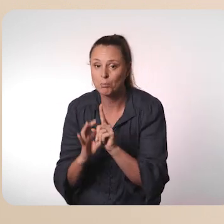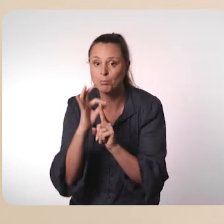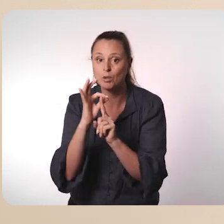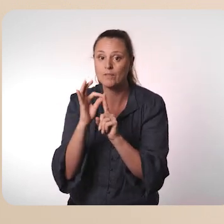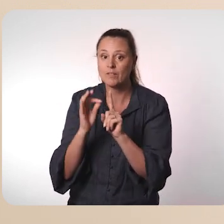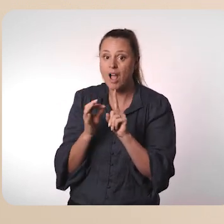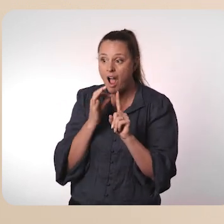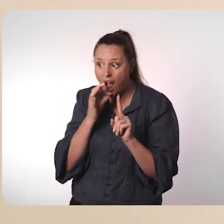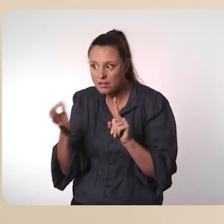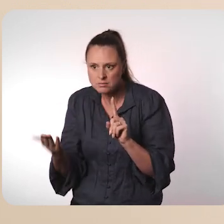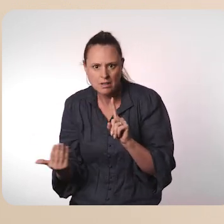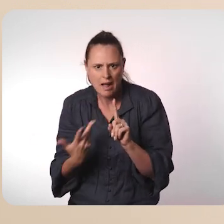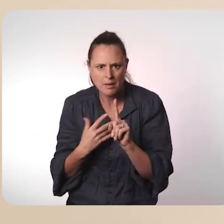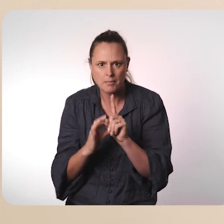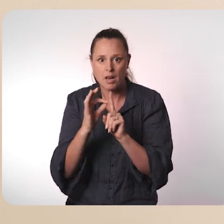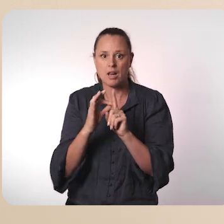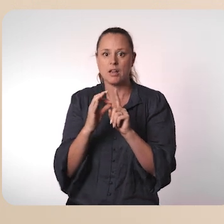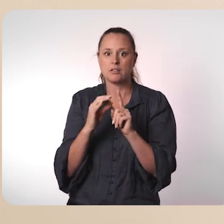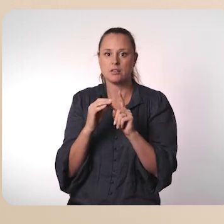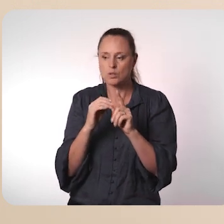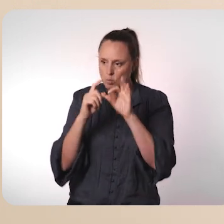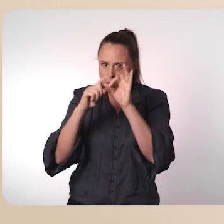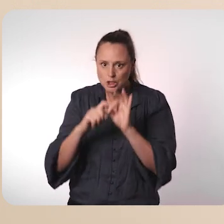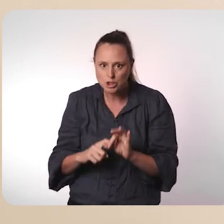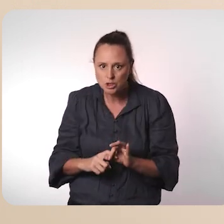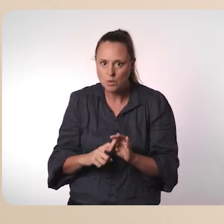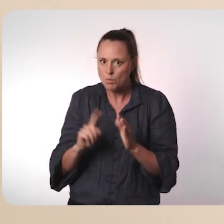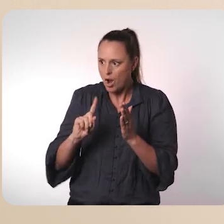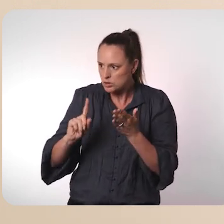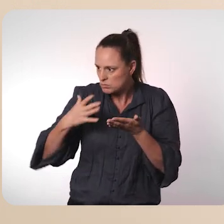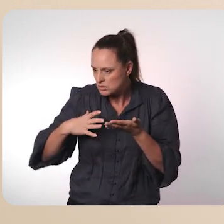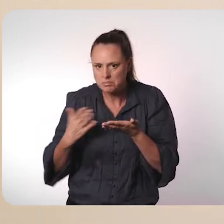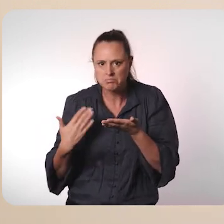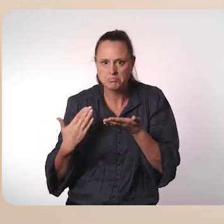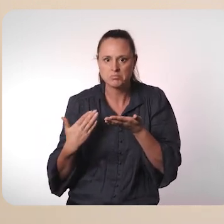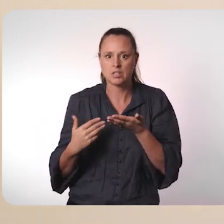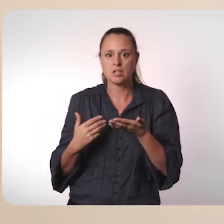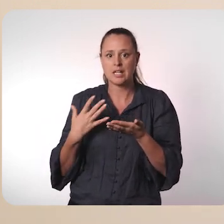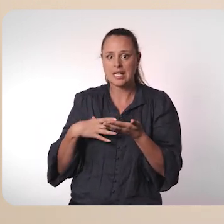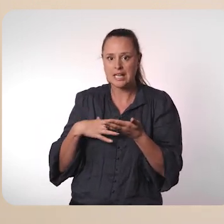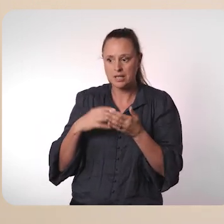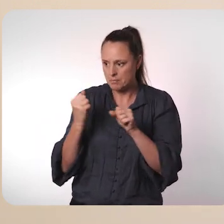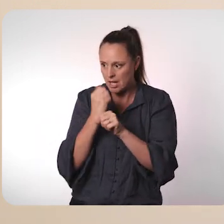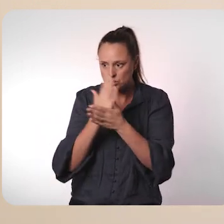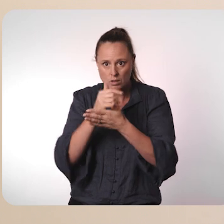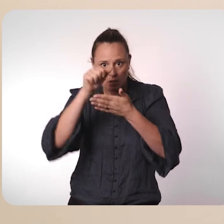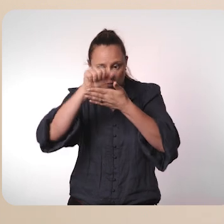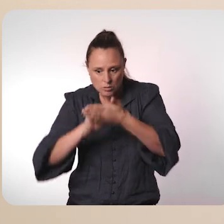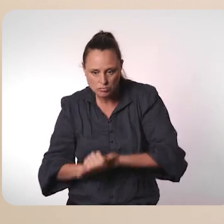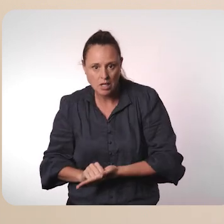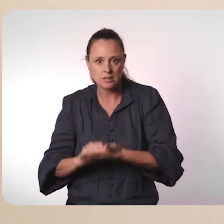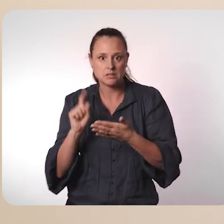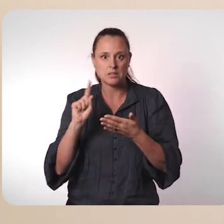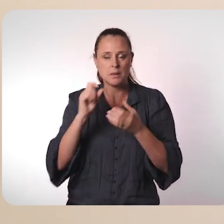disabilities? What questions do we need to be asking? What questions don't we need to ask? If we planned our workplace and our